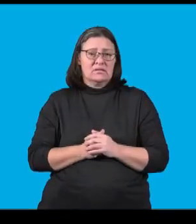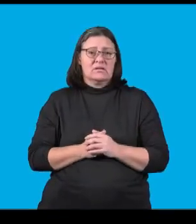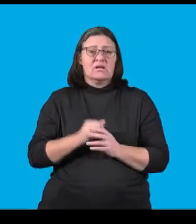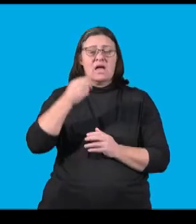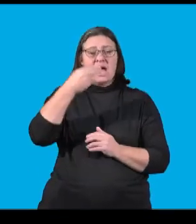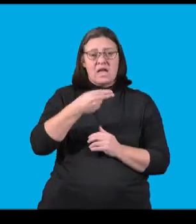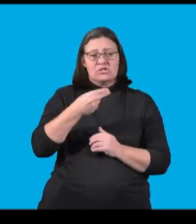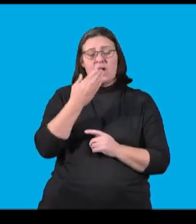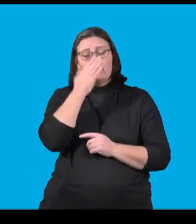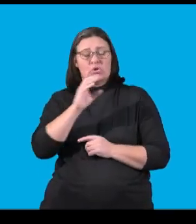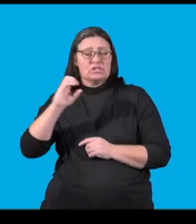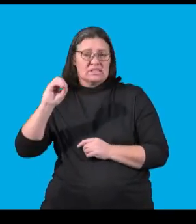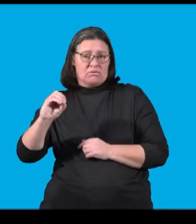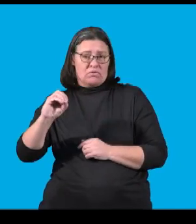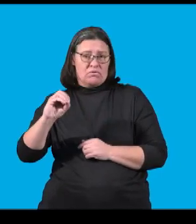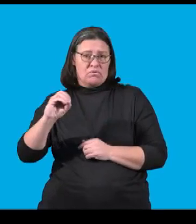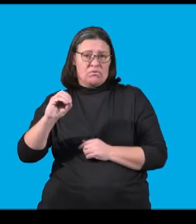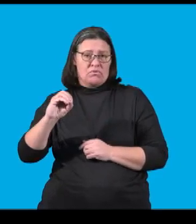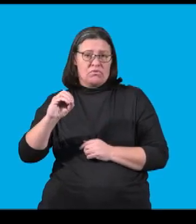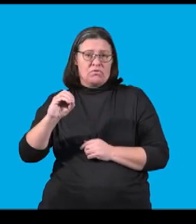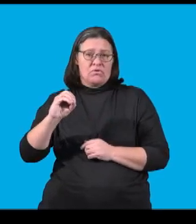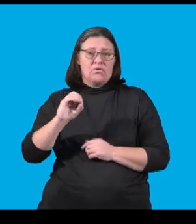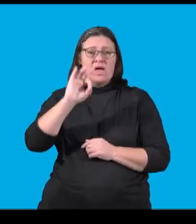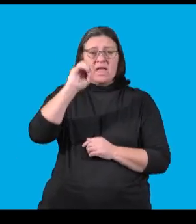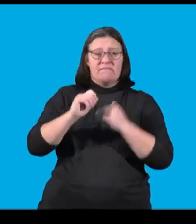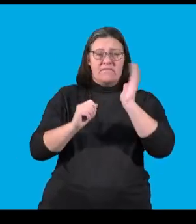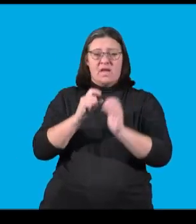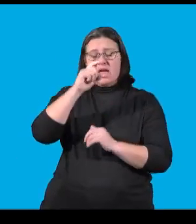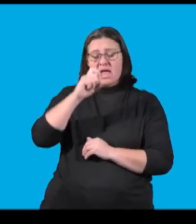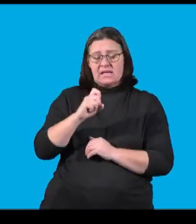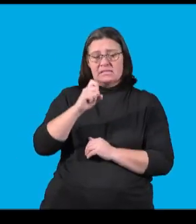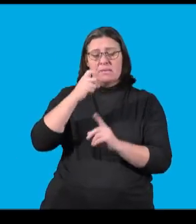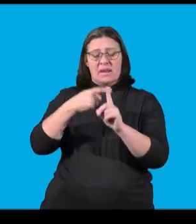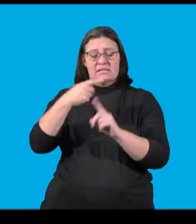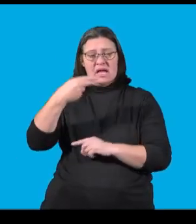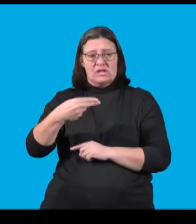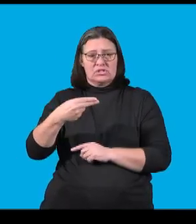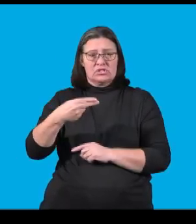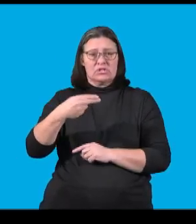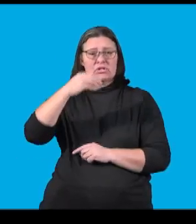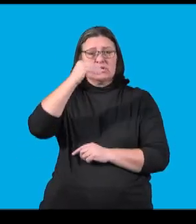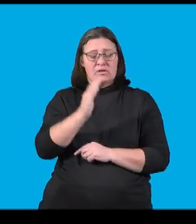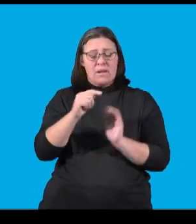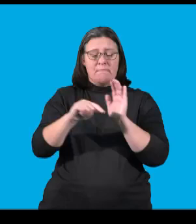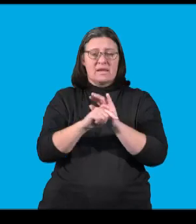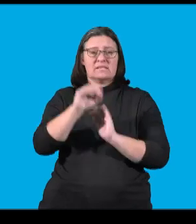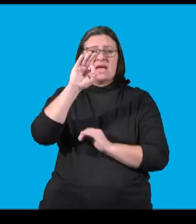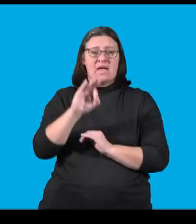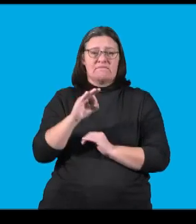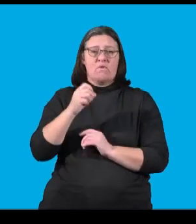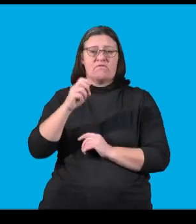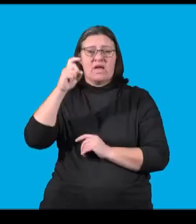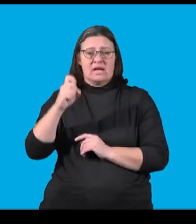limit as h approaches 0 of f of x plus h minus f of